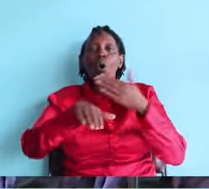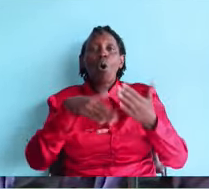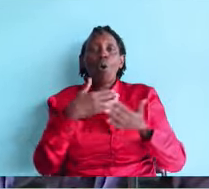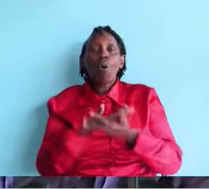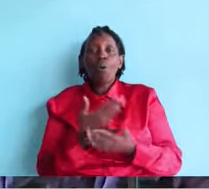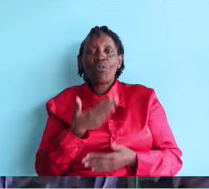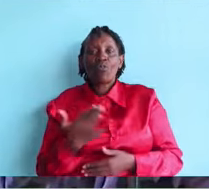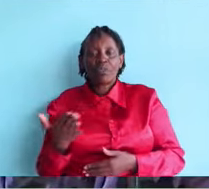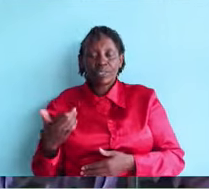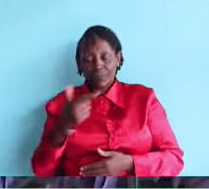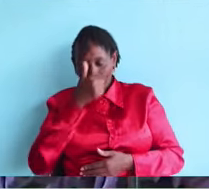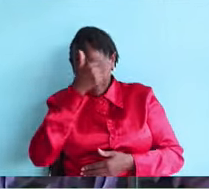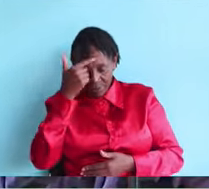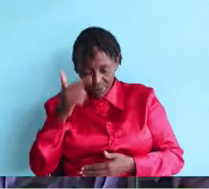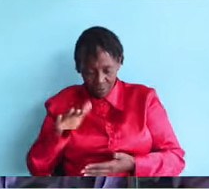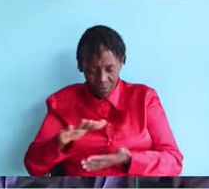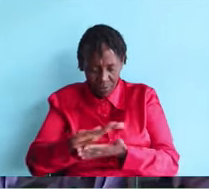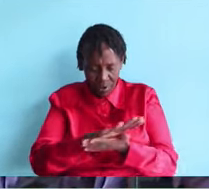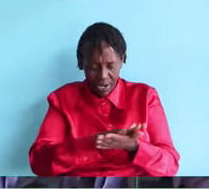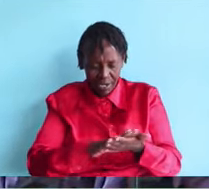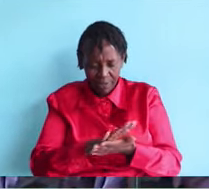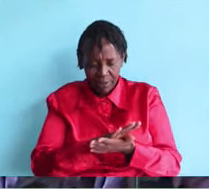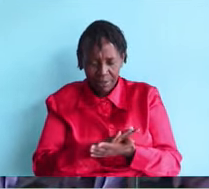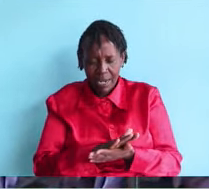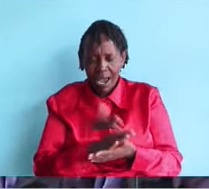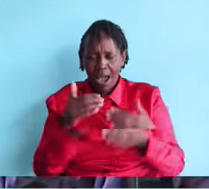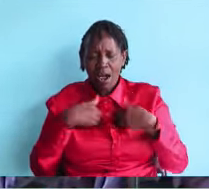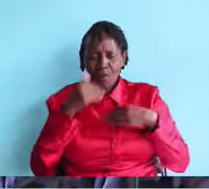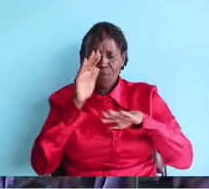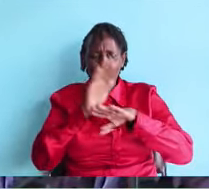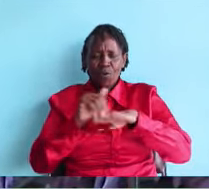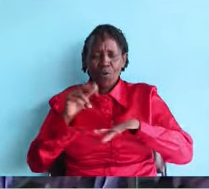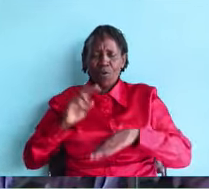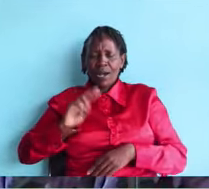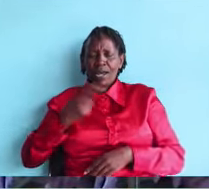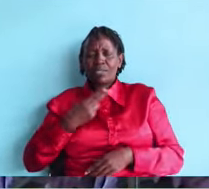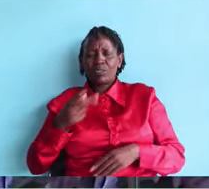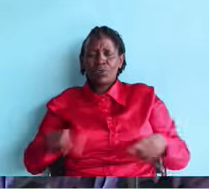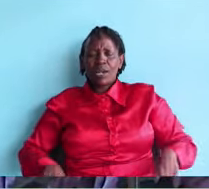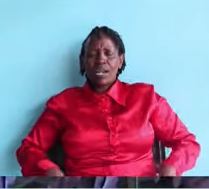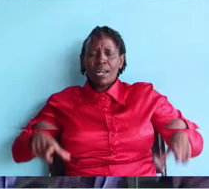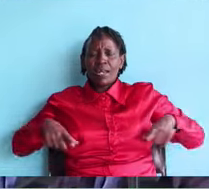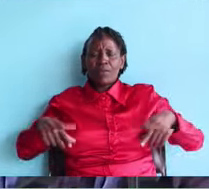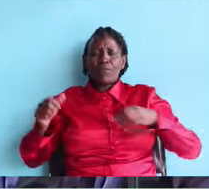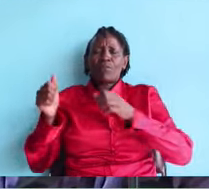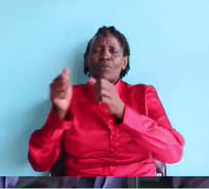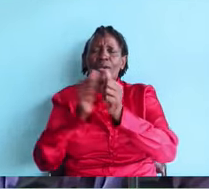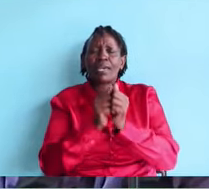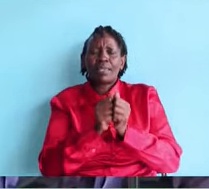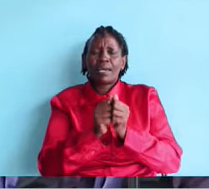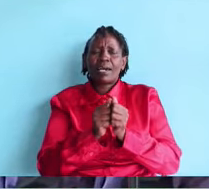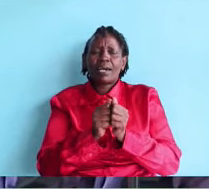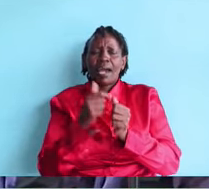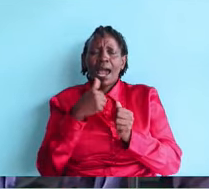are the foundations of community that you have called us to live together. And so, God, I